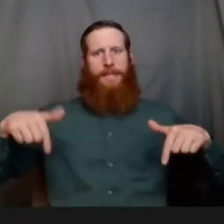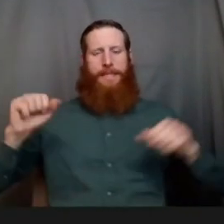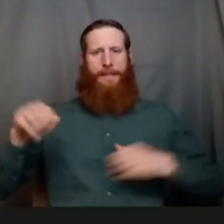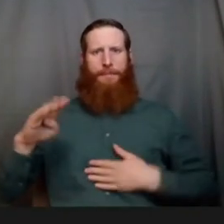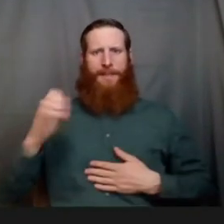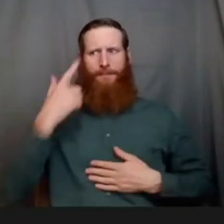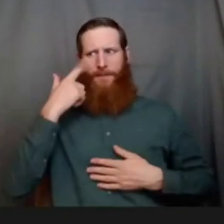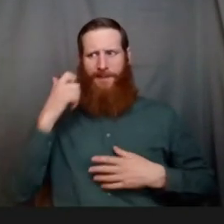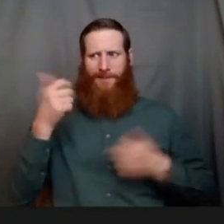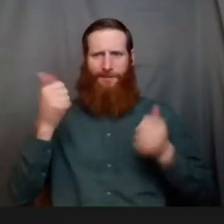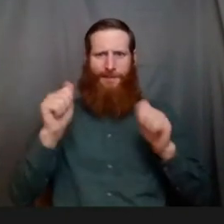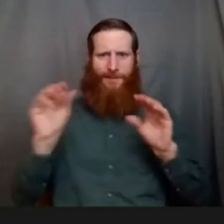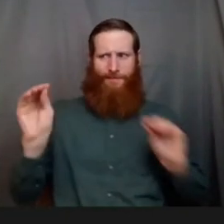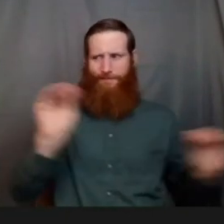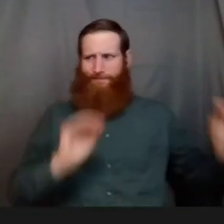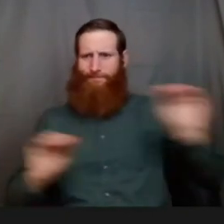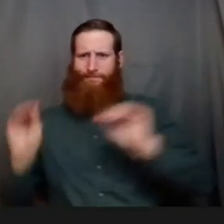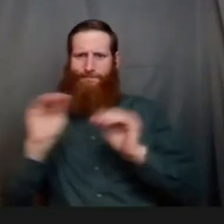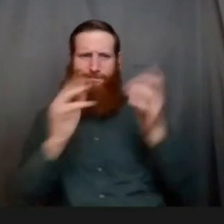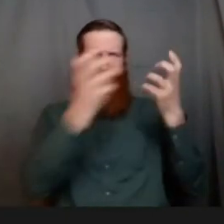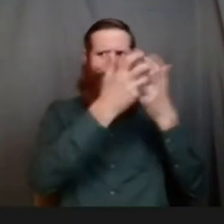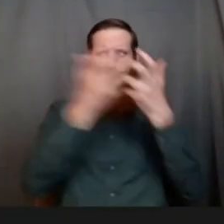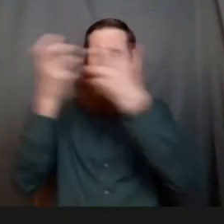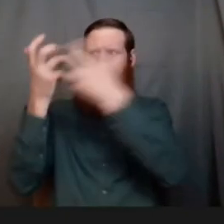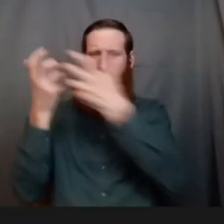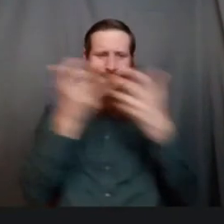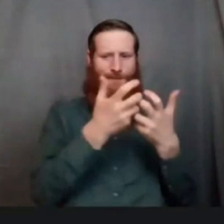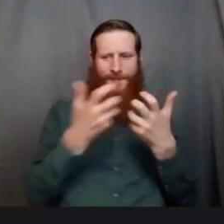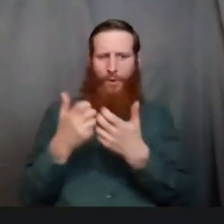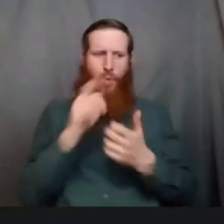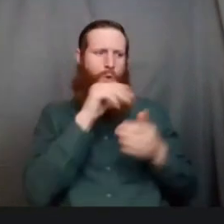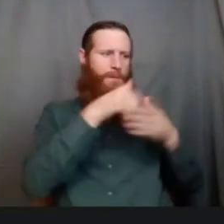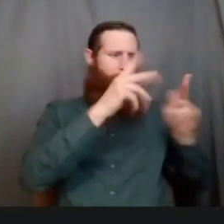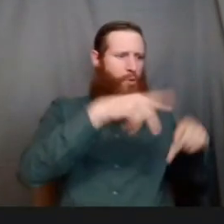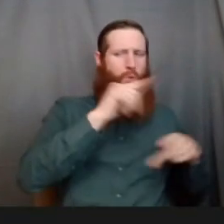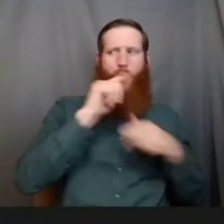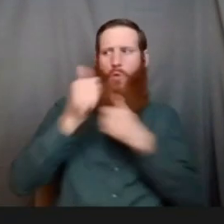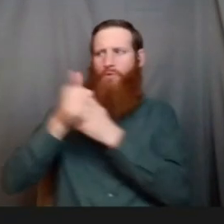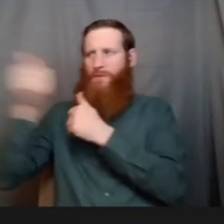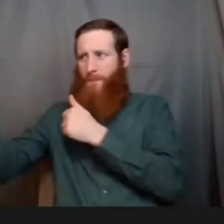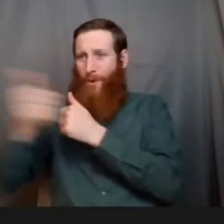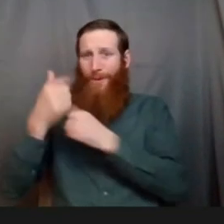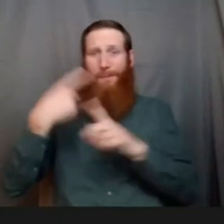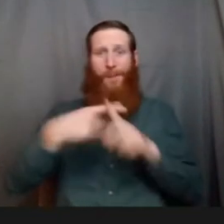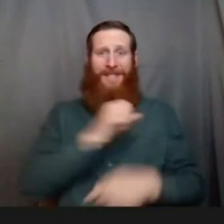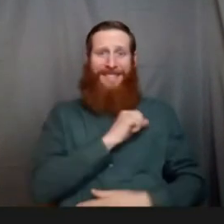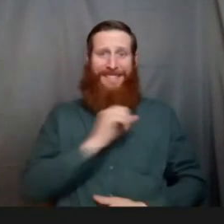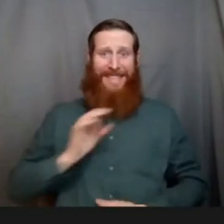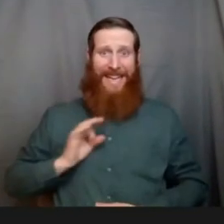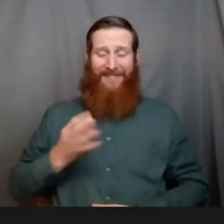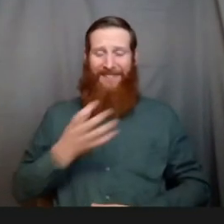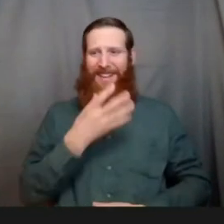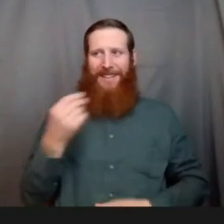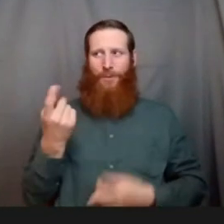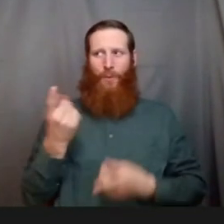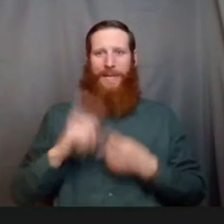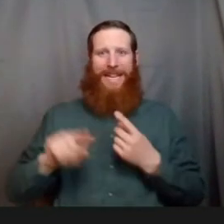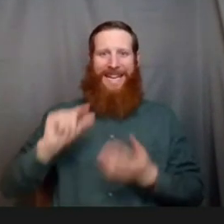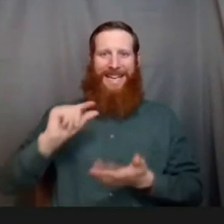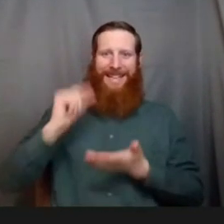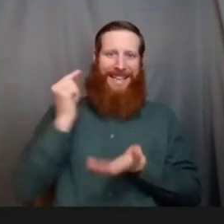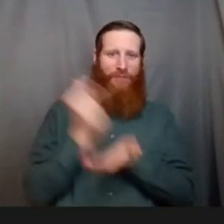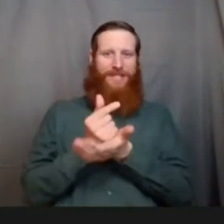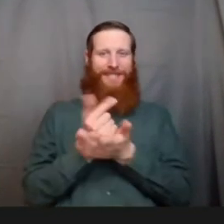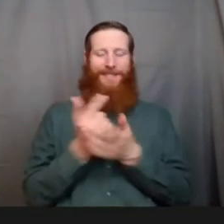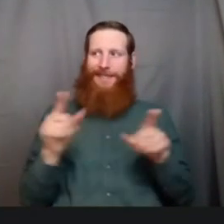have to do with those who want to go in person, stay remote, and then the staffing that we have, and that we can't really guarantee the same